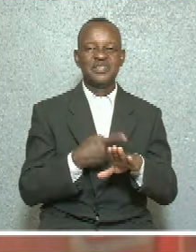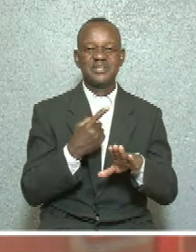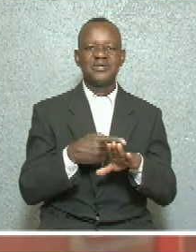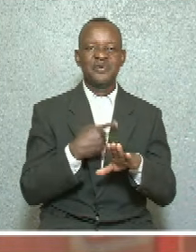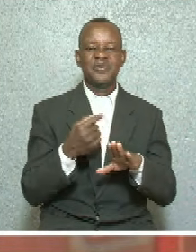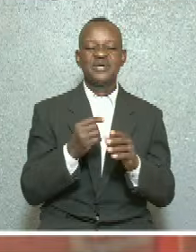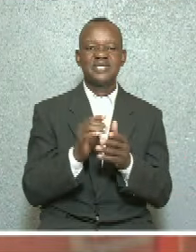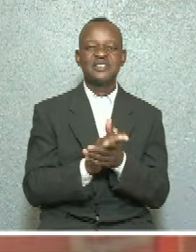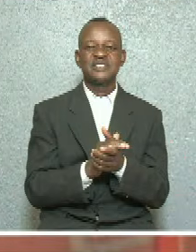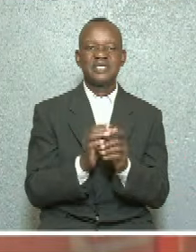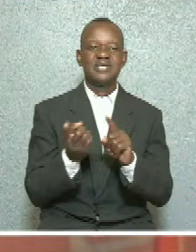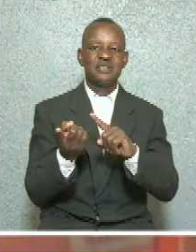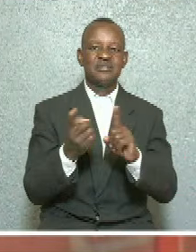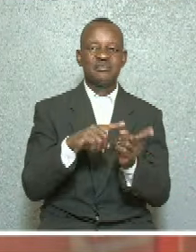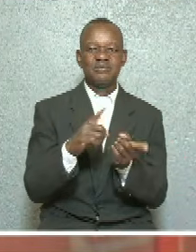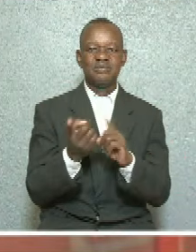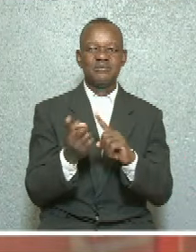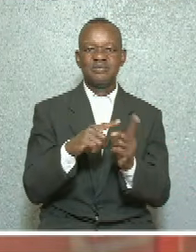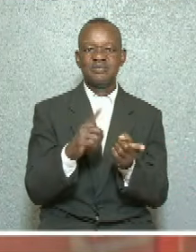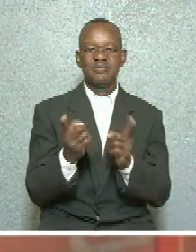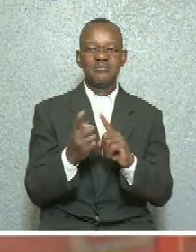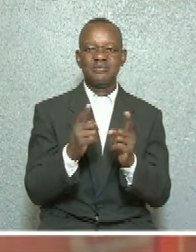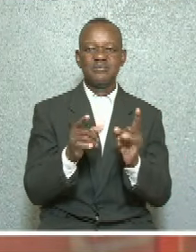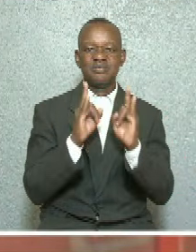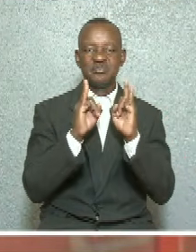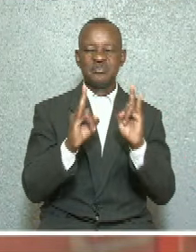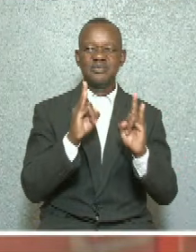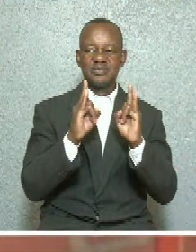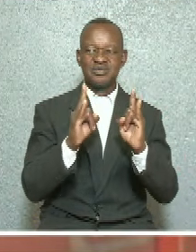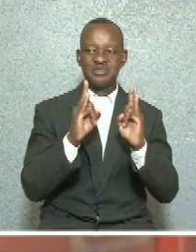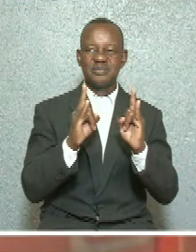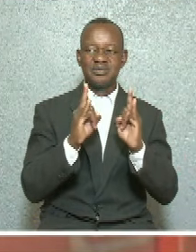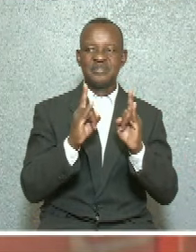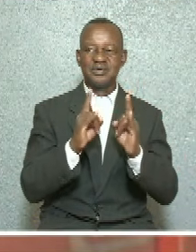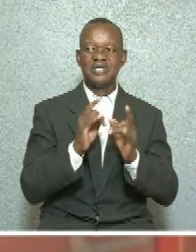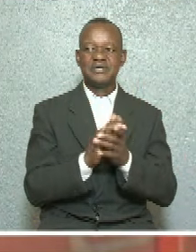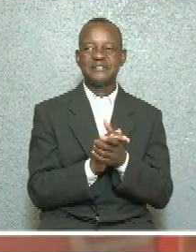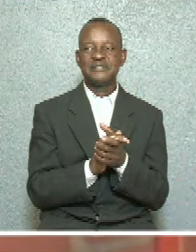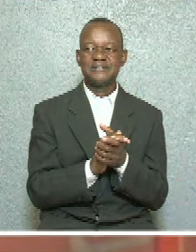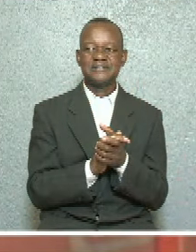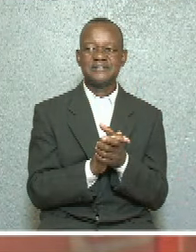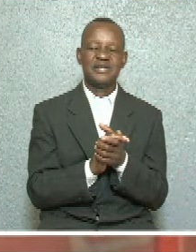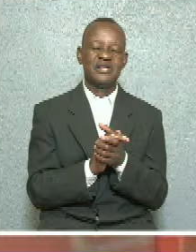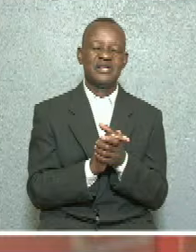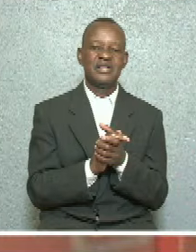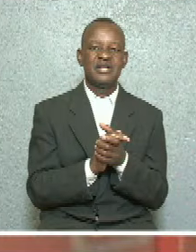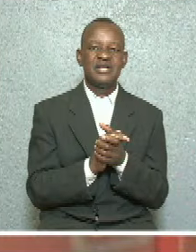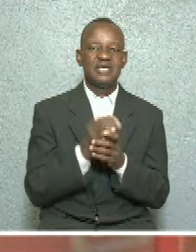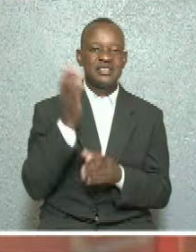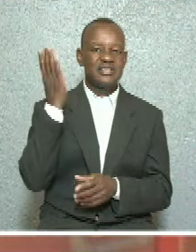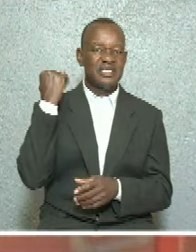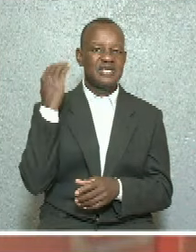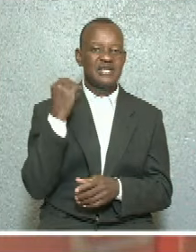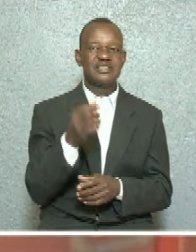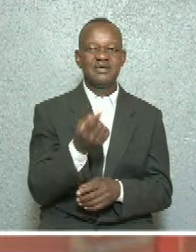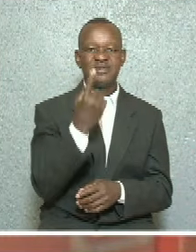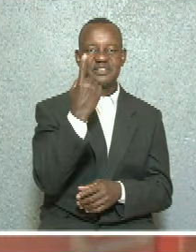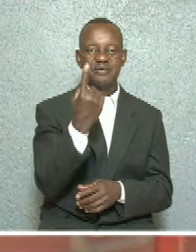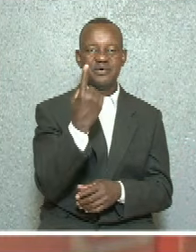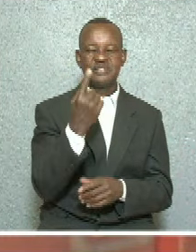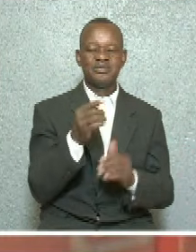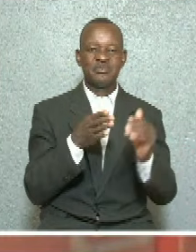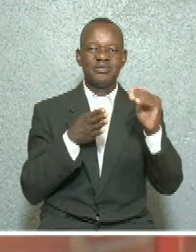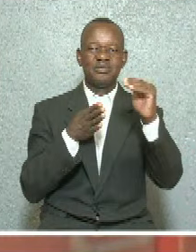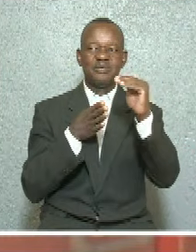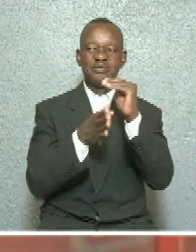I decided to join them, and I would always follow them where they go. So they would always come in. There was only one room here, just that room there.